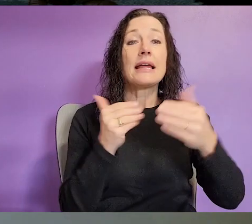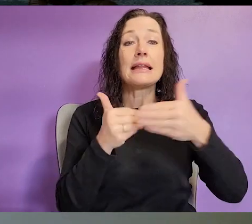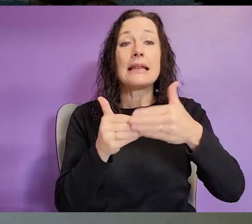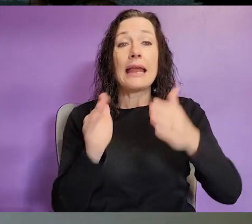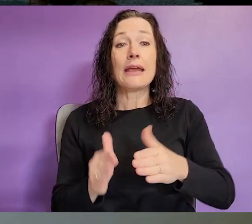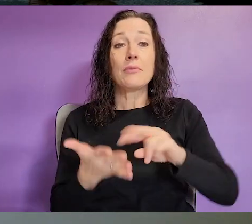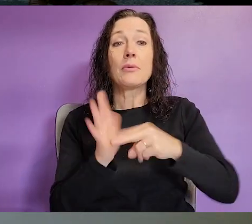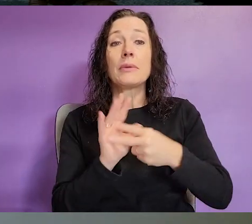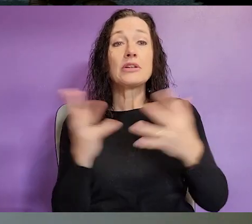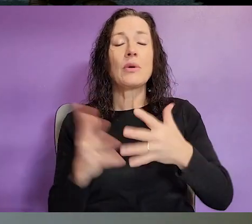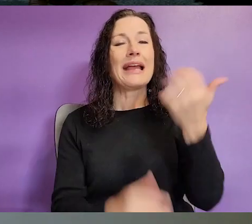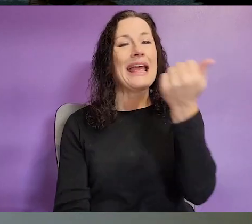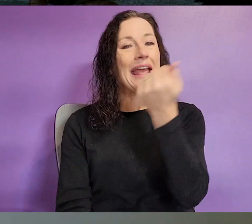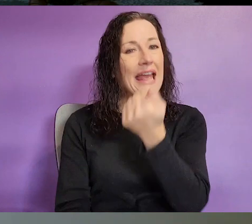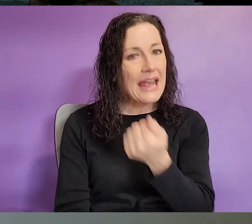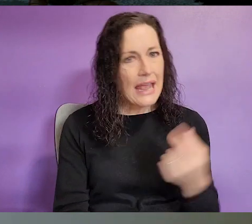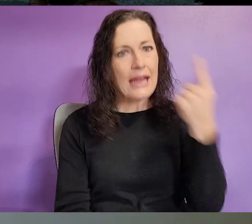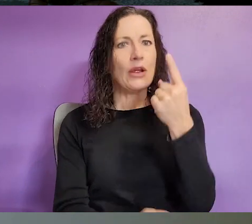with whom I come in contact.